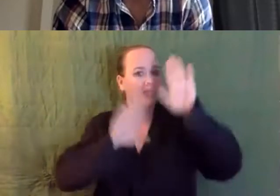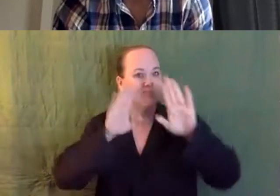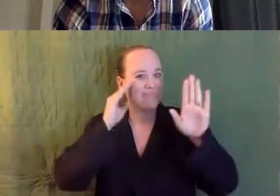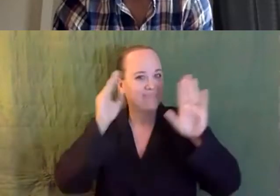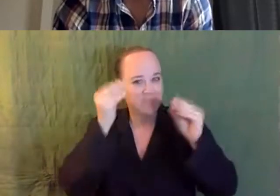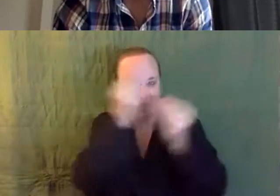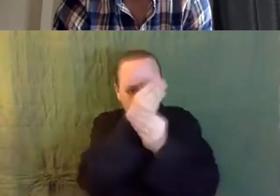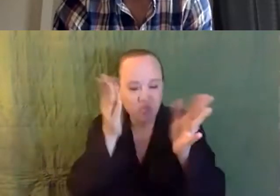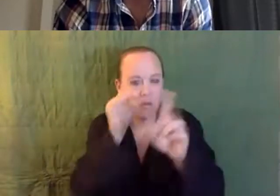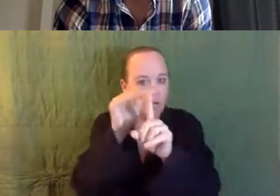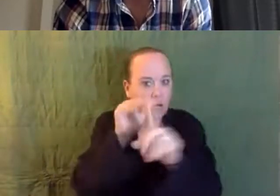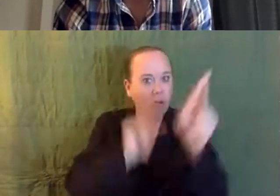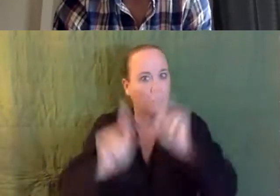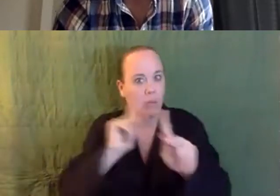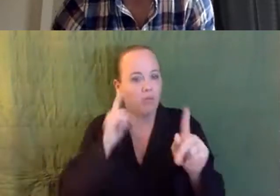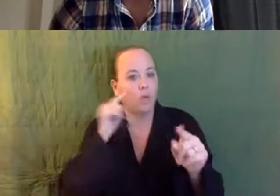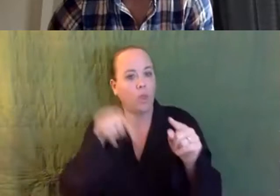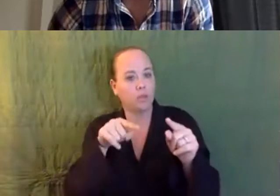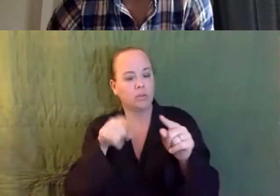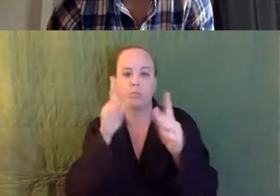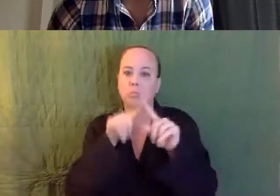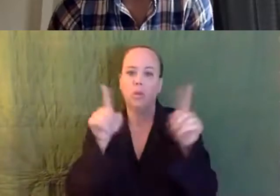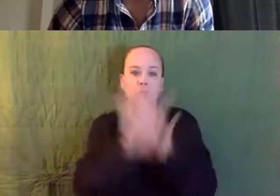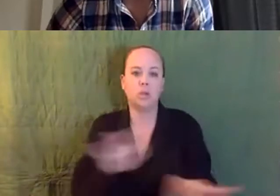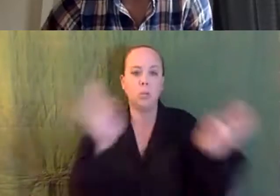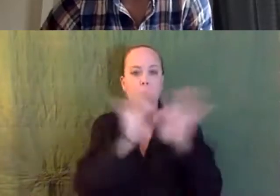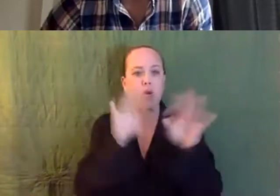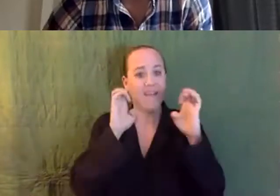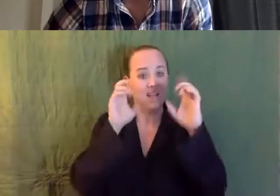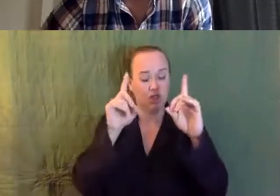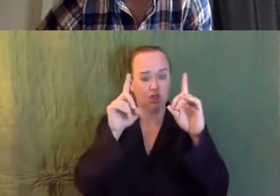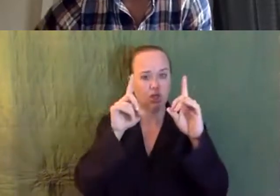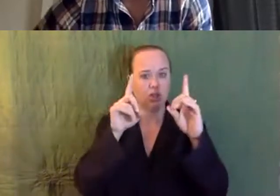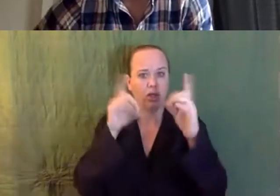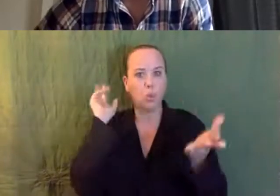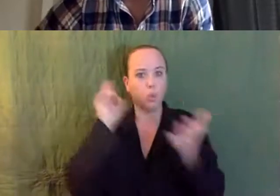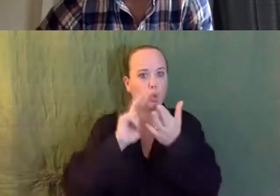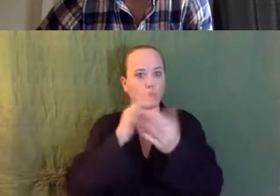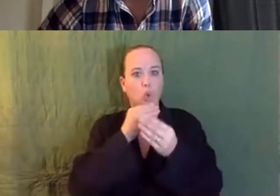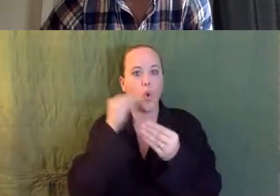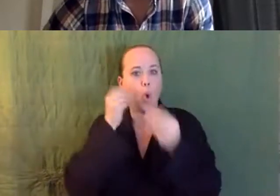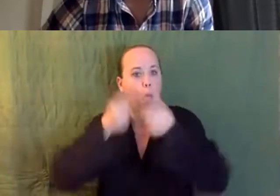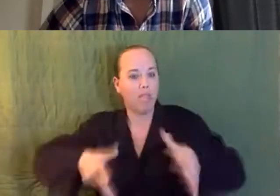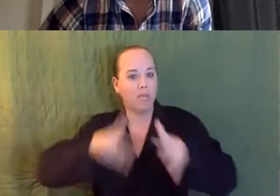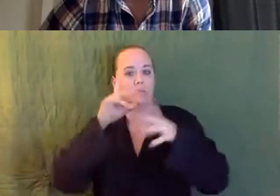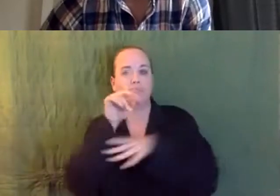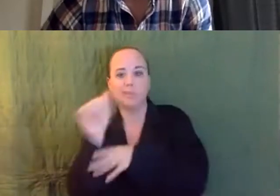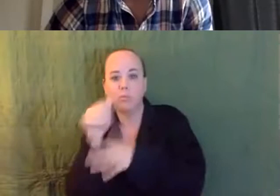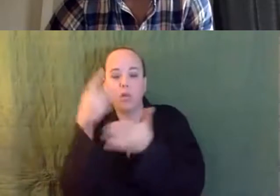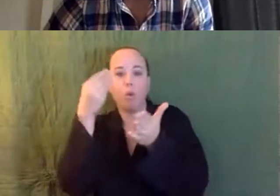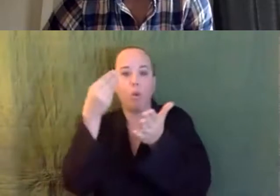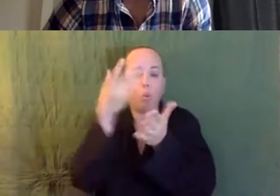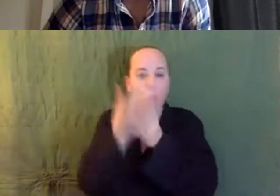employment being a key part in breaking the cycle of poverty and homelessness in the disability community. So the question, how and when